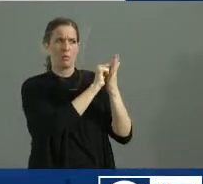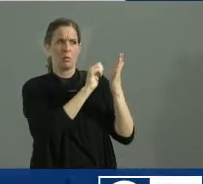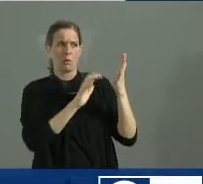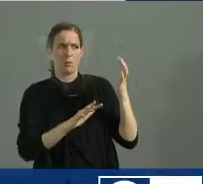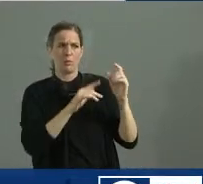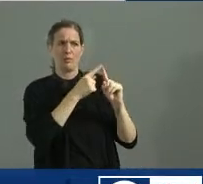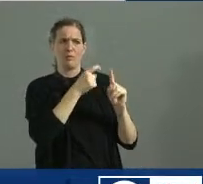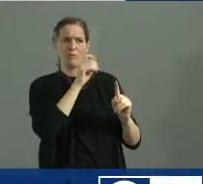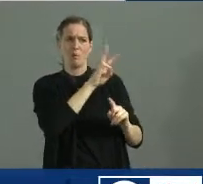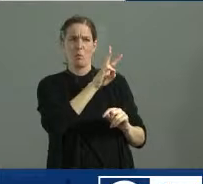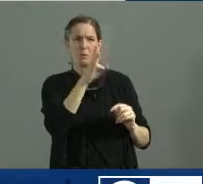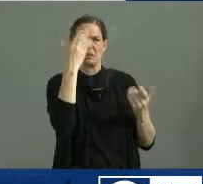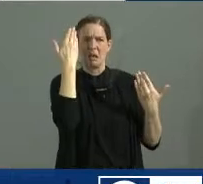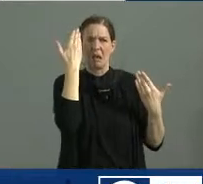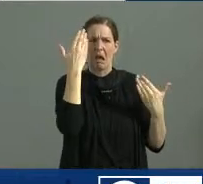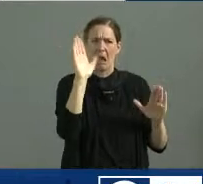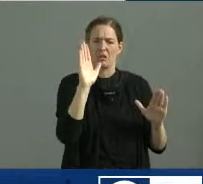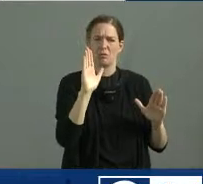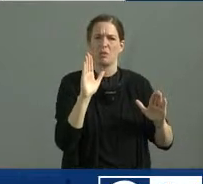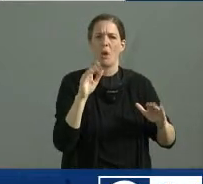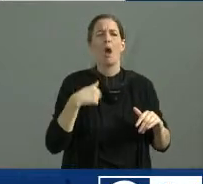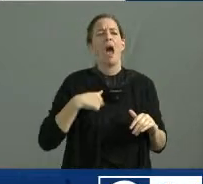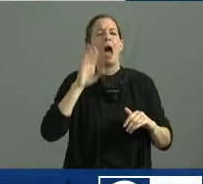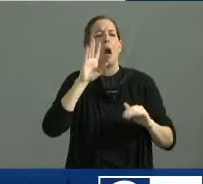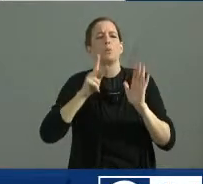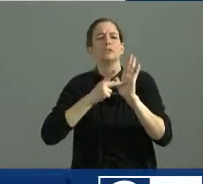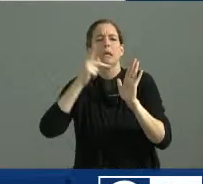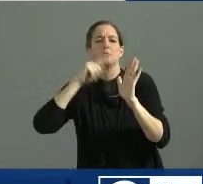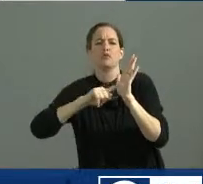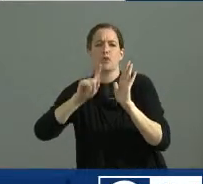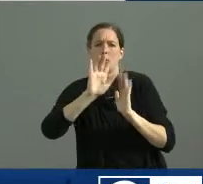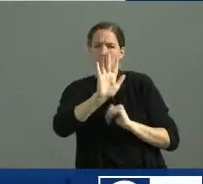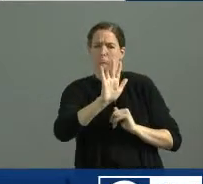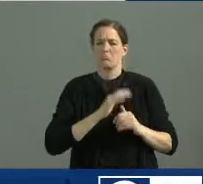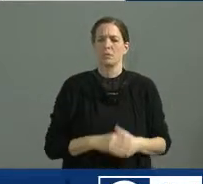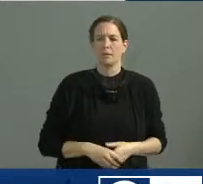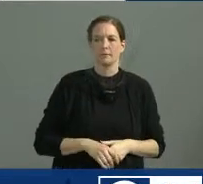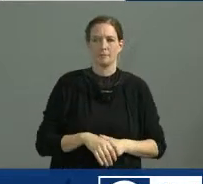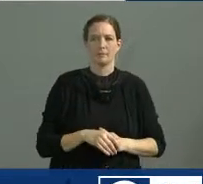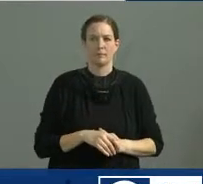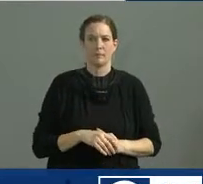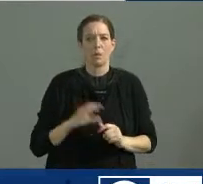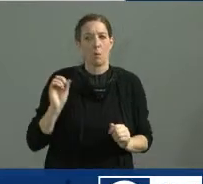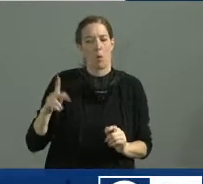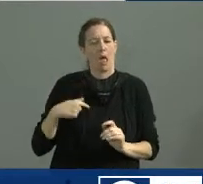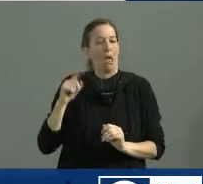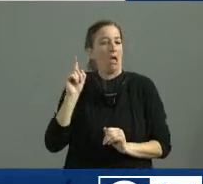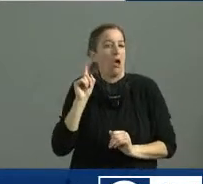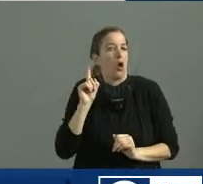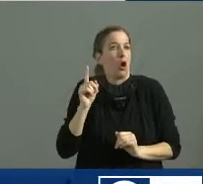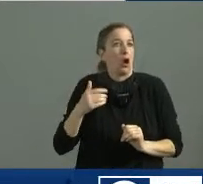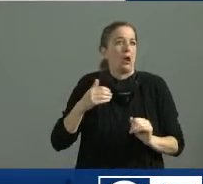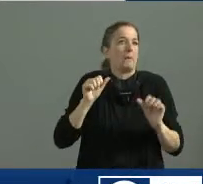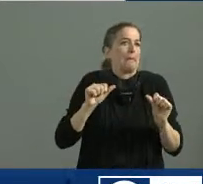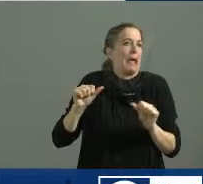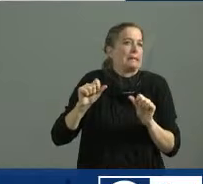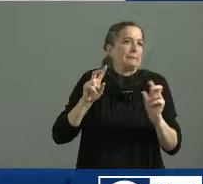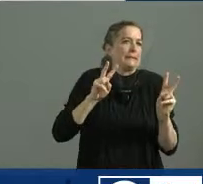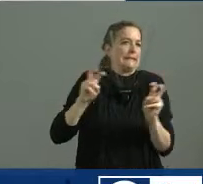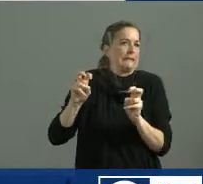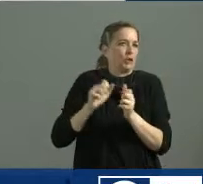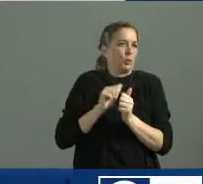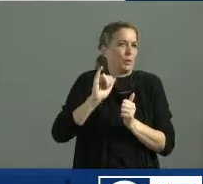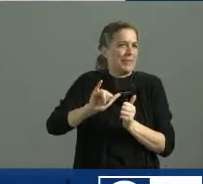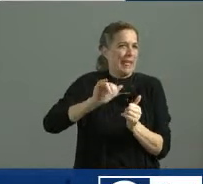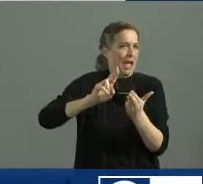site, is having that contract. So we'll double check. Okay, I was wondering, because we had heard that potentially there were issues with that contract. So if that is